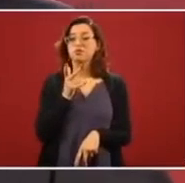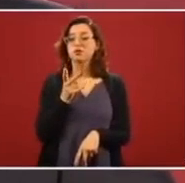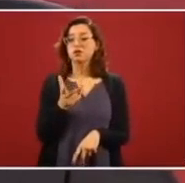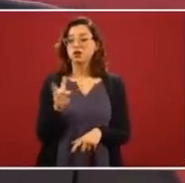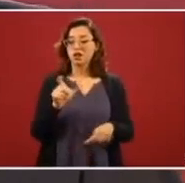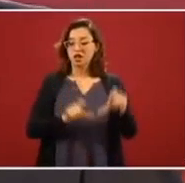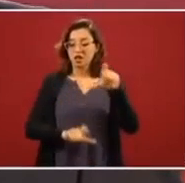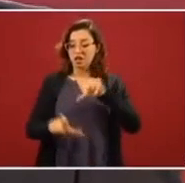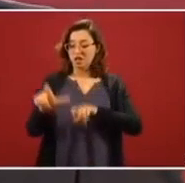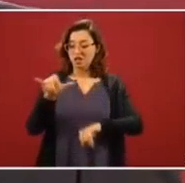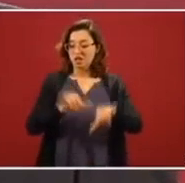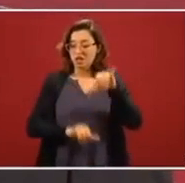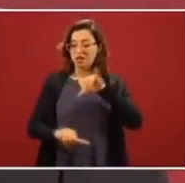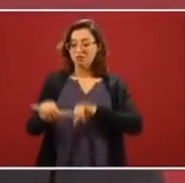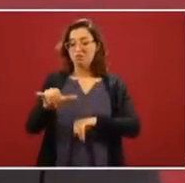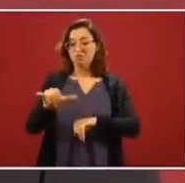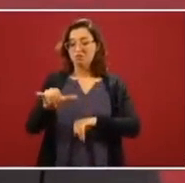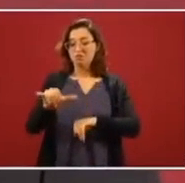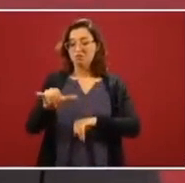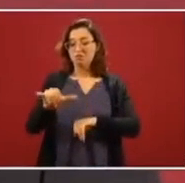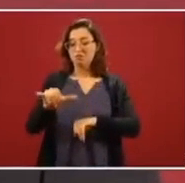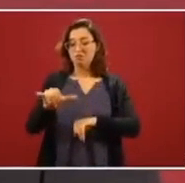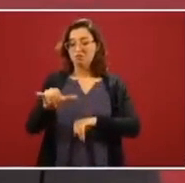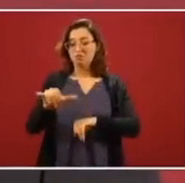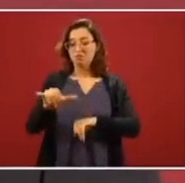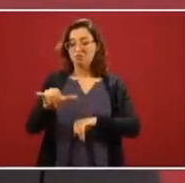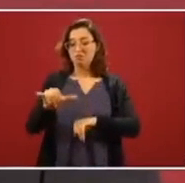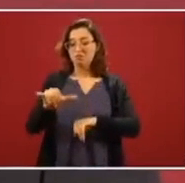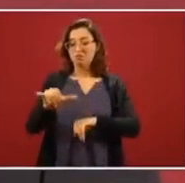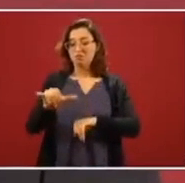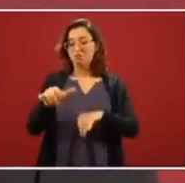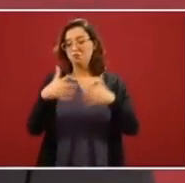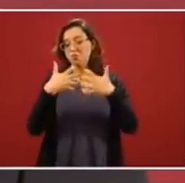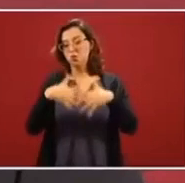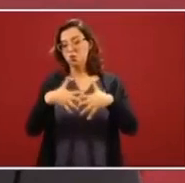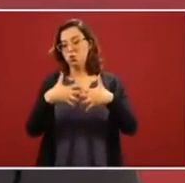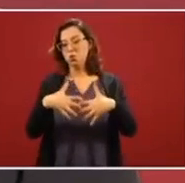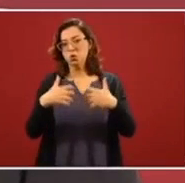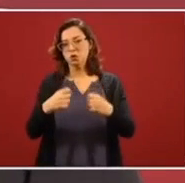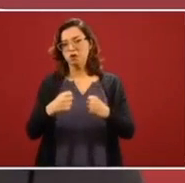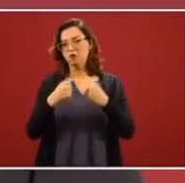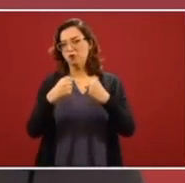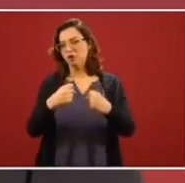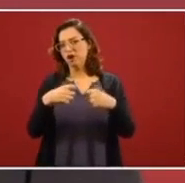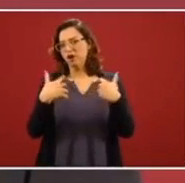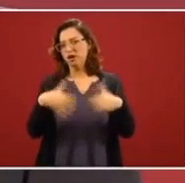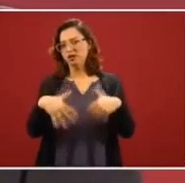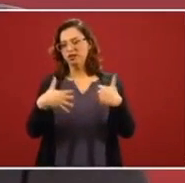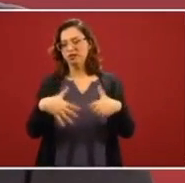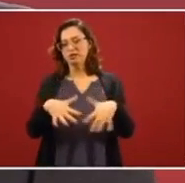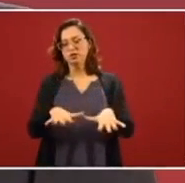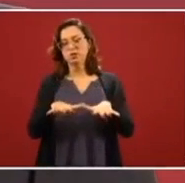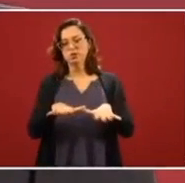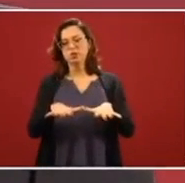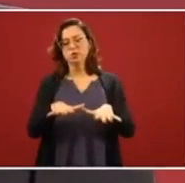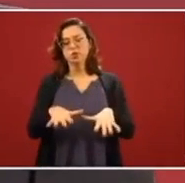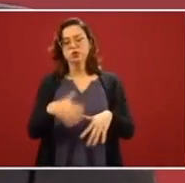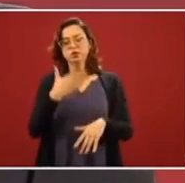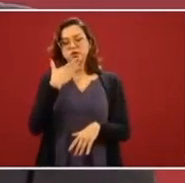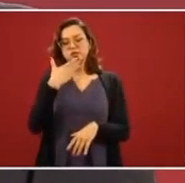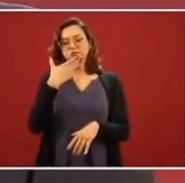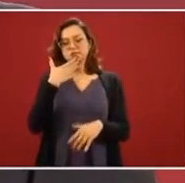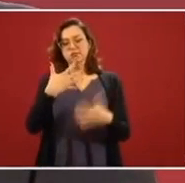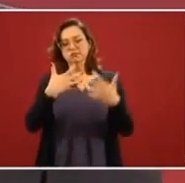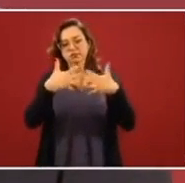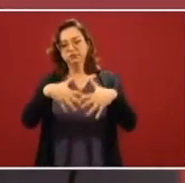that sí era also una industria was turned into an industry, fuerte, strong, ejemplar, that was una